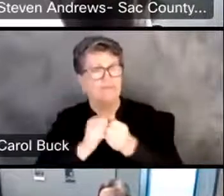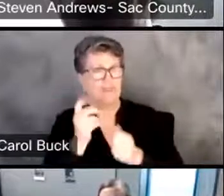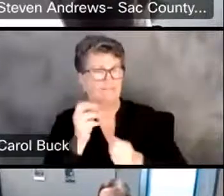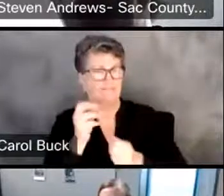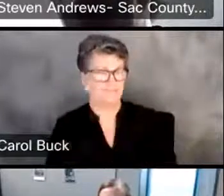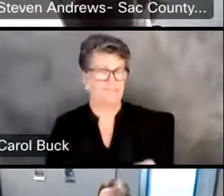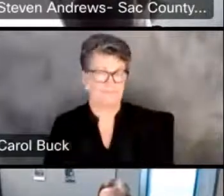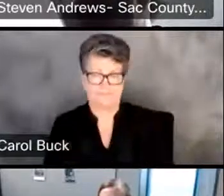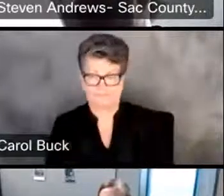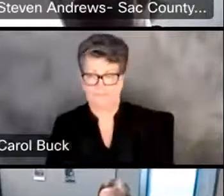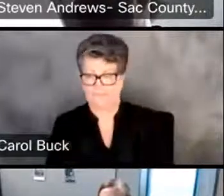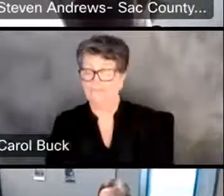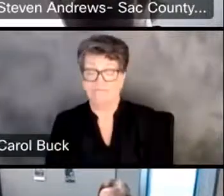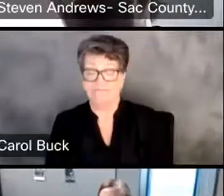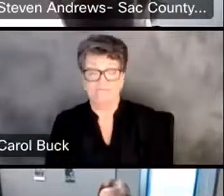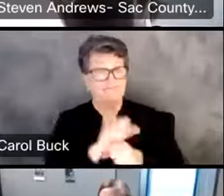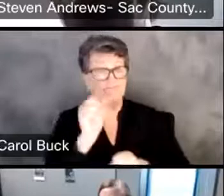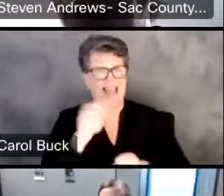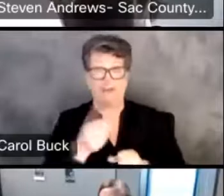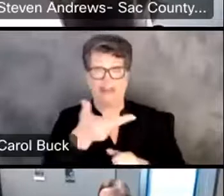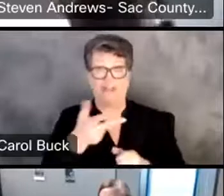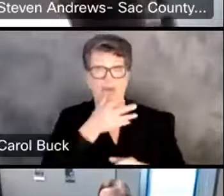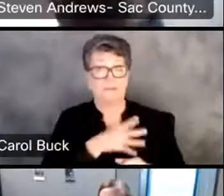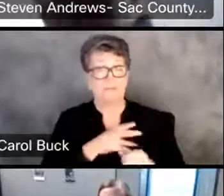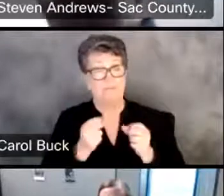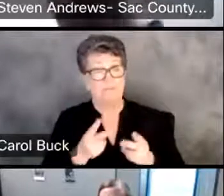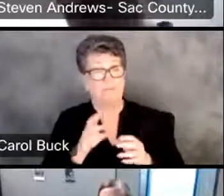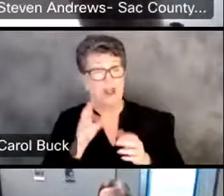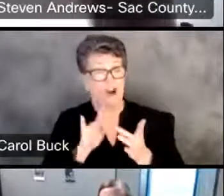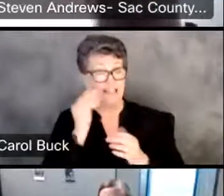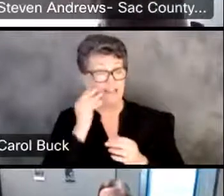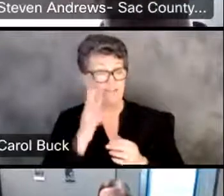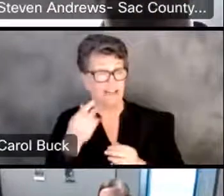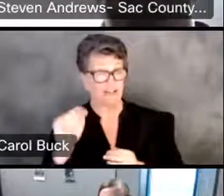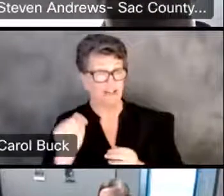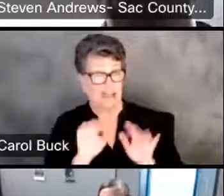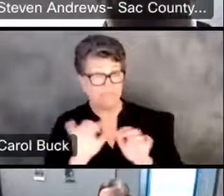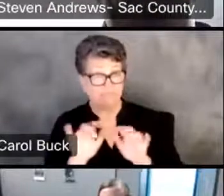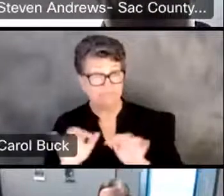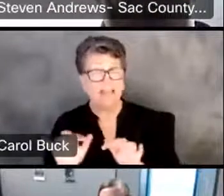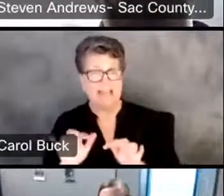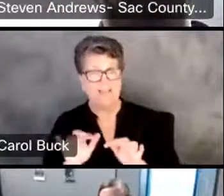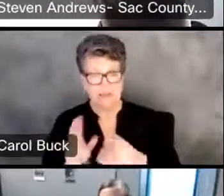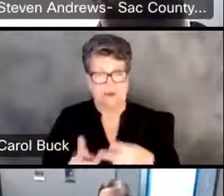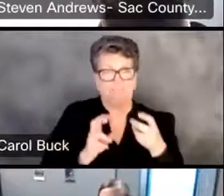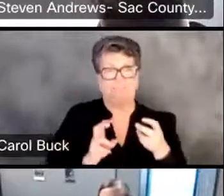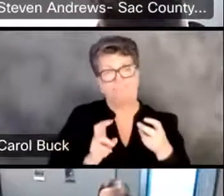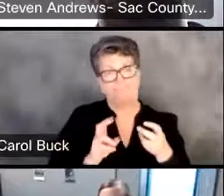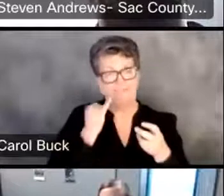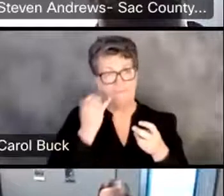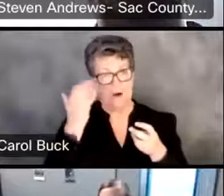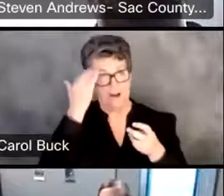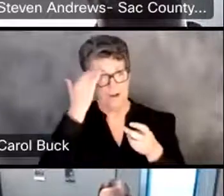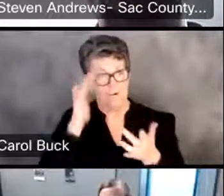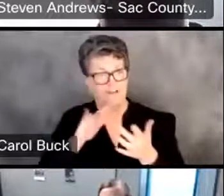Absolutely. Excellent. And if we can have the 3 ladies go ahead and put their contact information in the chat, that way folks can have that if you think that would be a good idea.